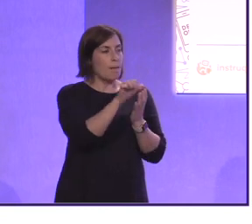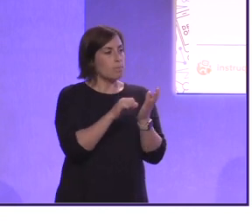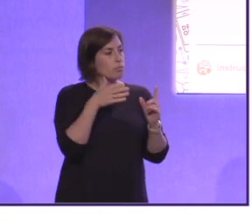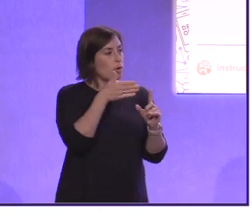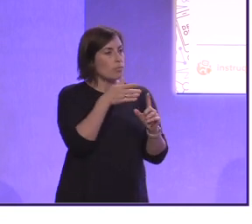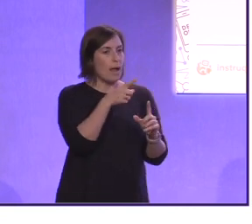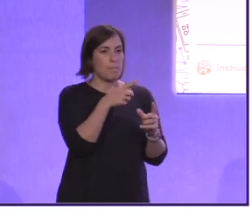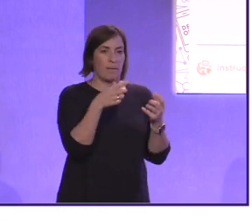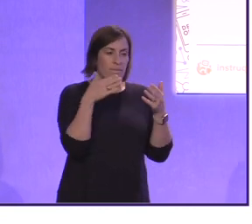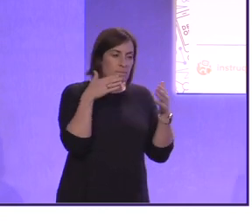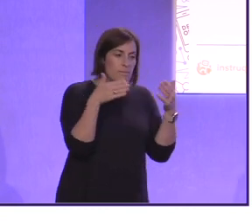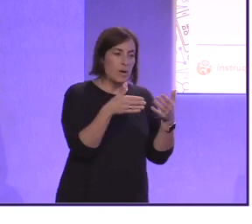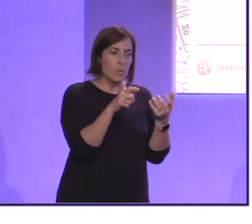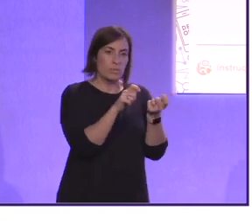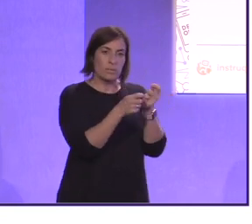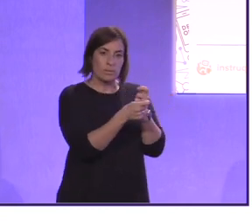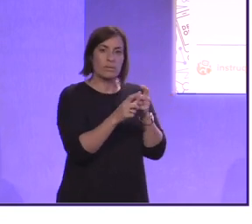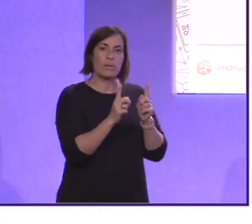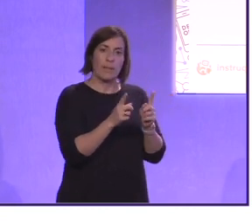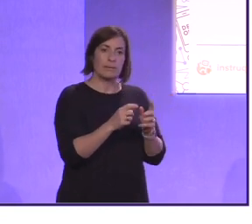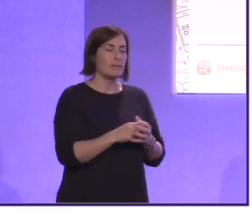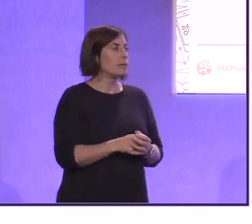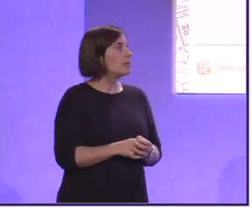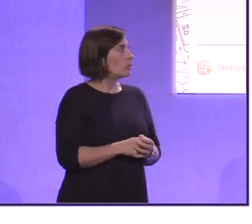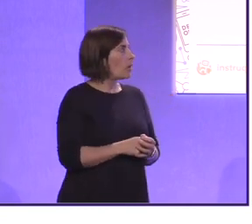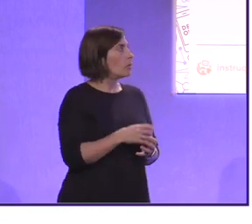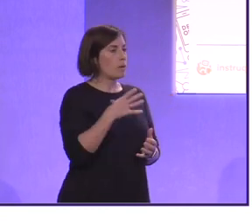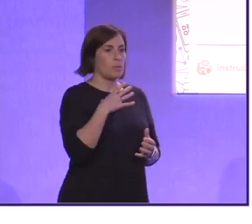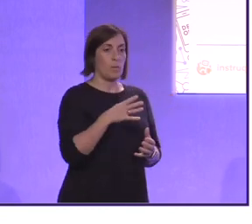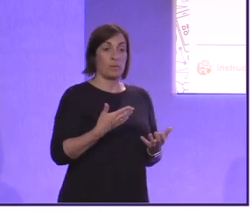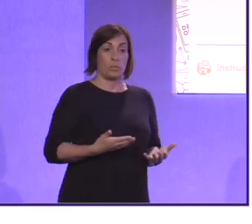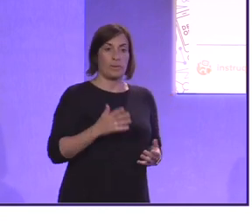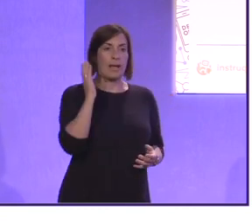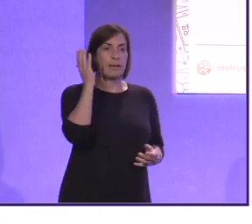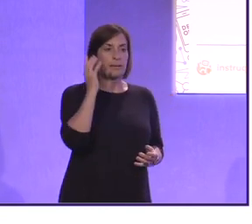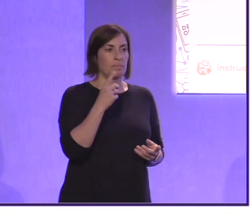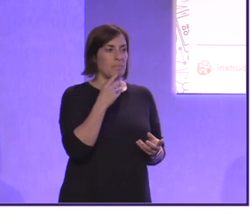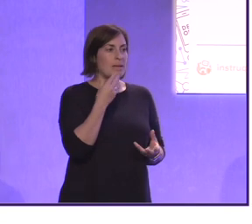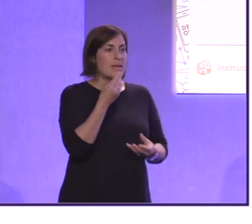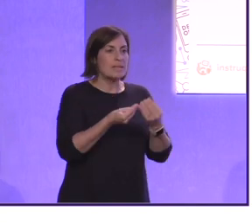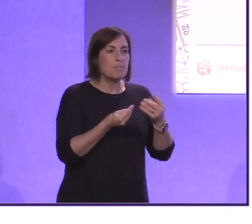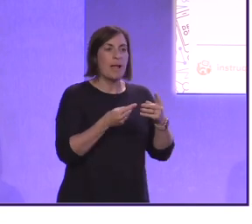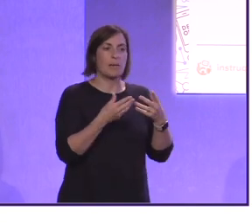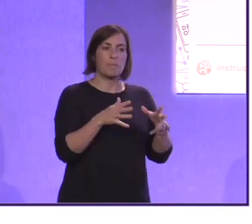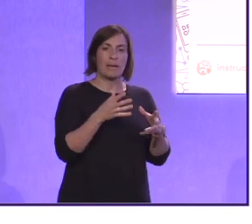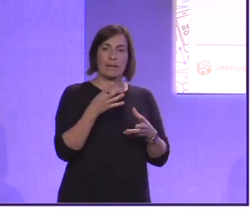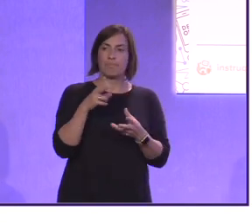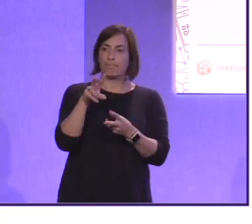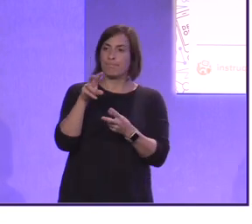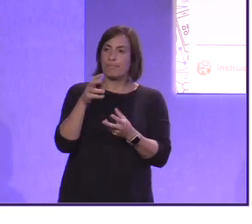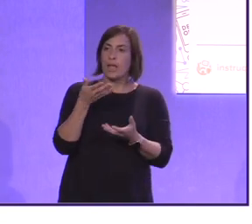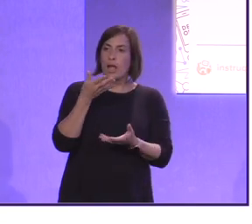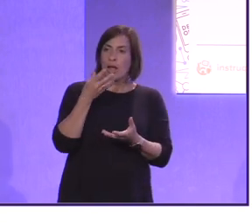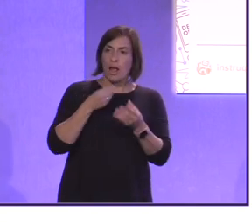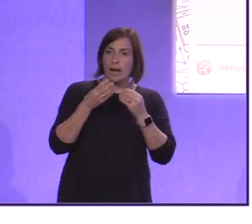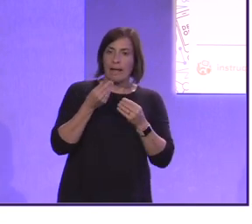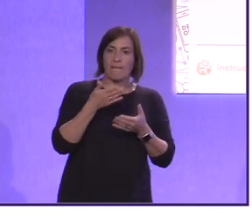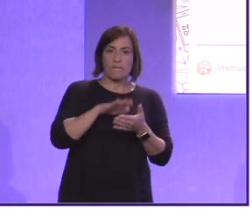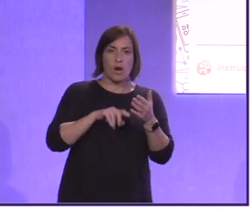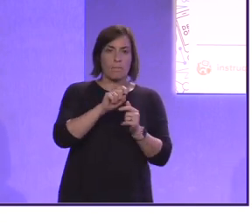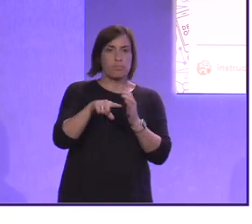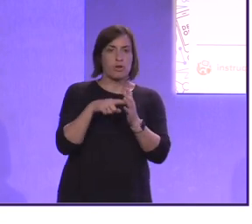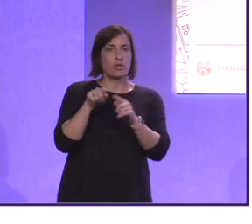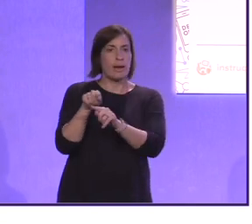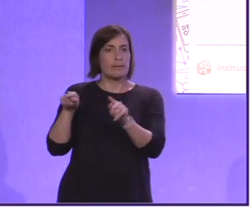shaping like the kind of products that we kind of develop. So what we wanted to do today is actually share some of the stories that we have, some of the learnings that we have from having worked on some of these